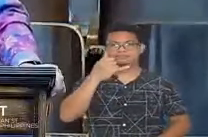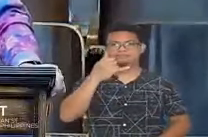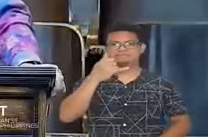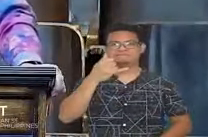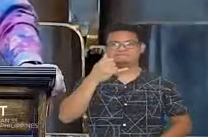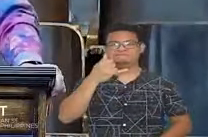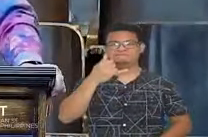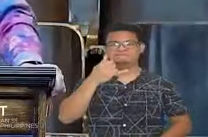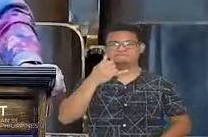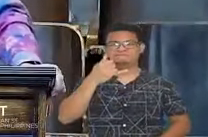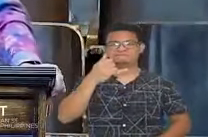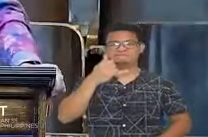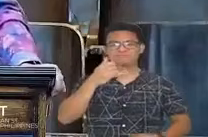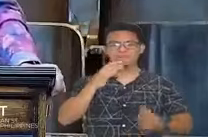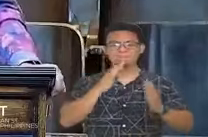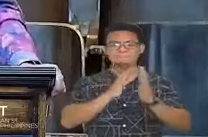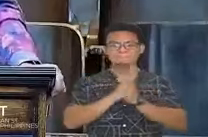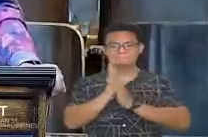God.